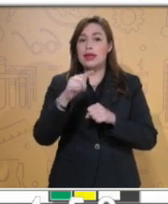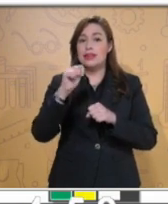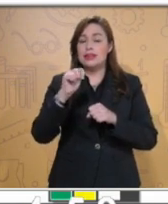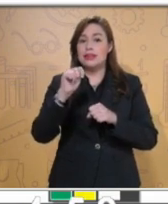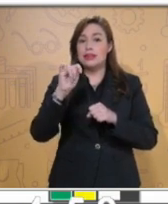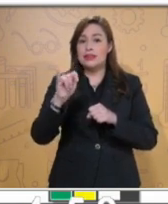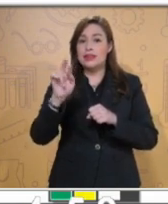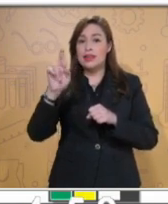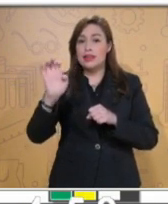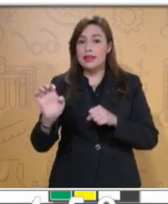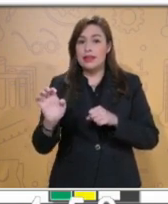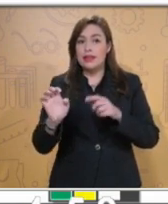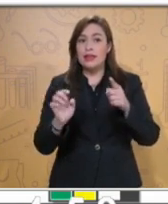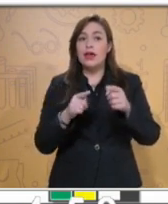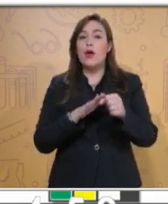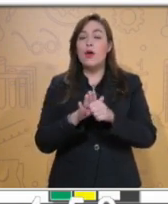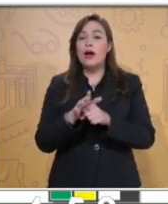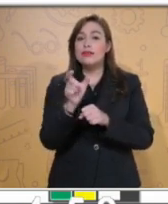letter D.